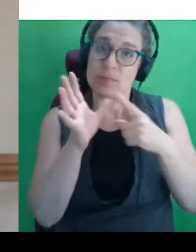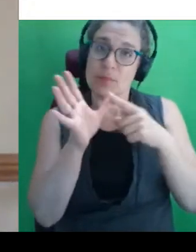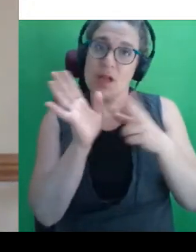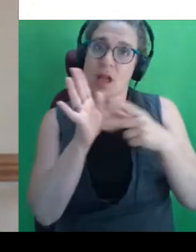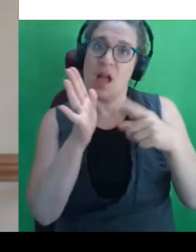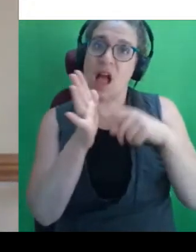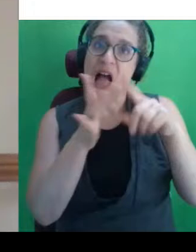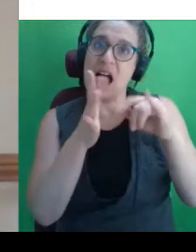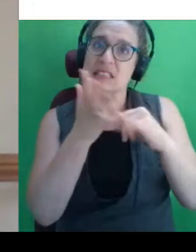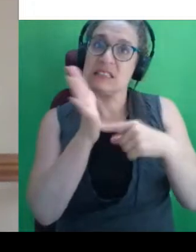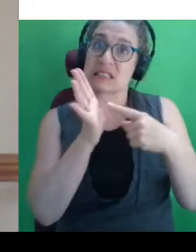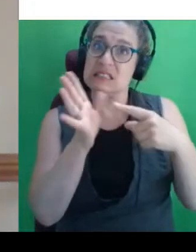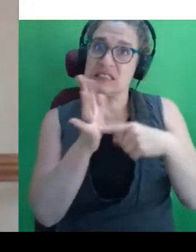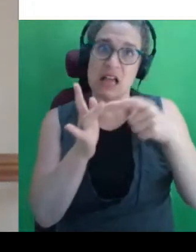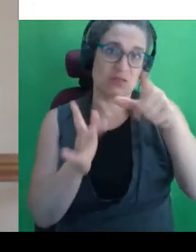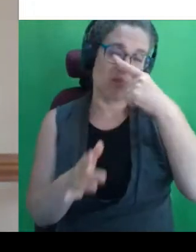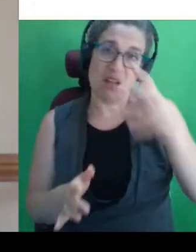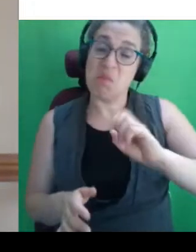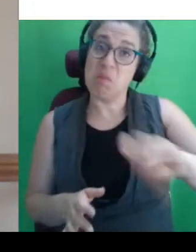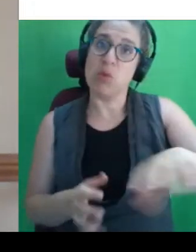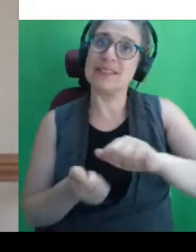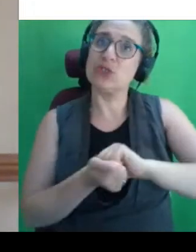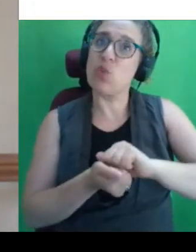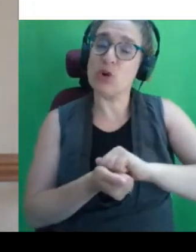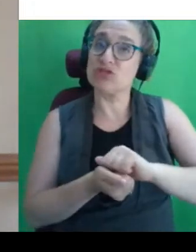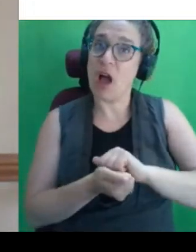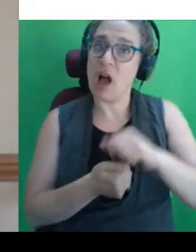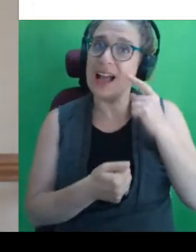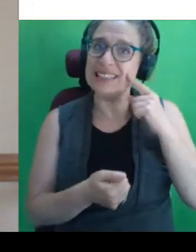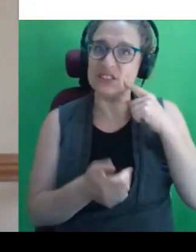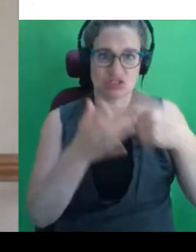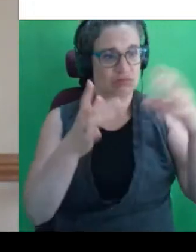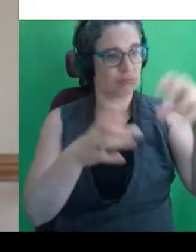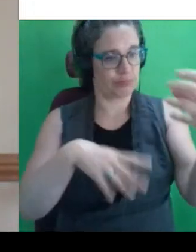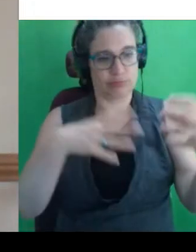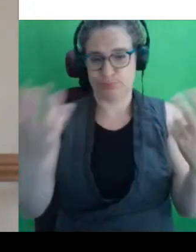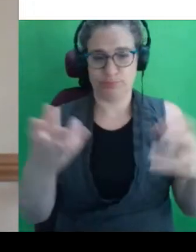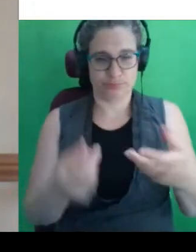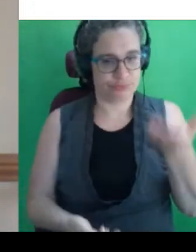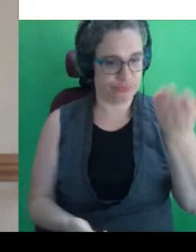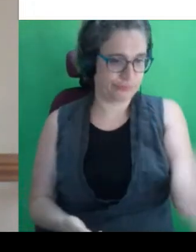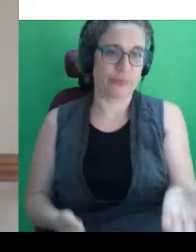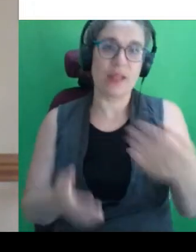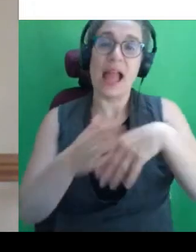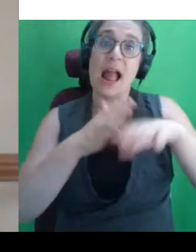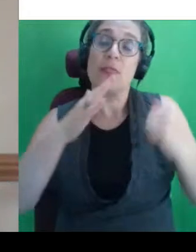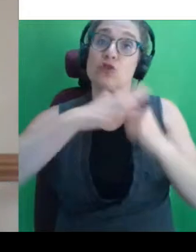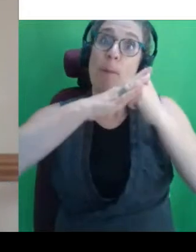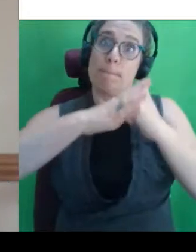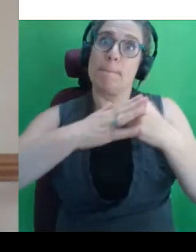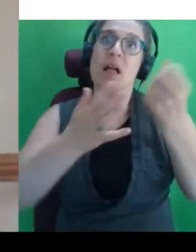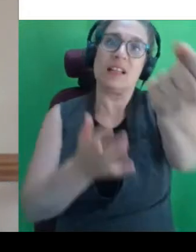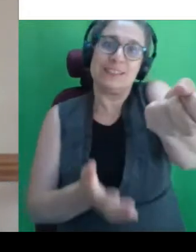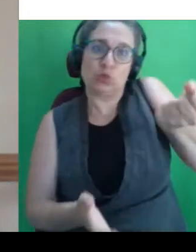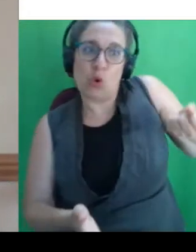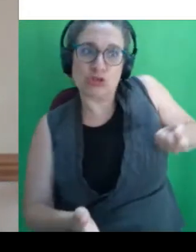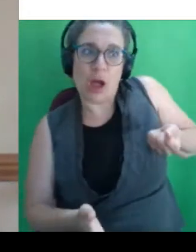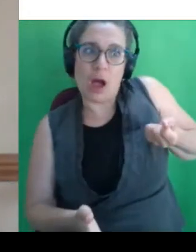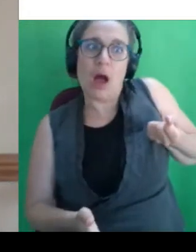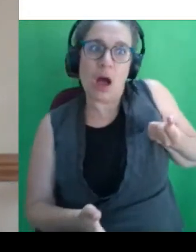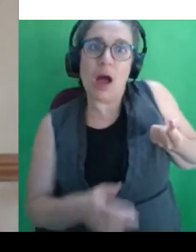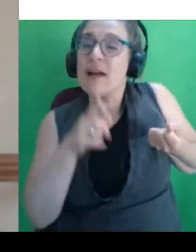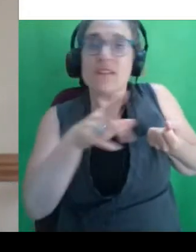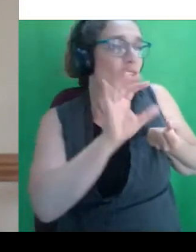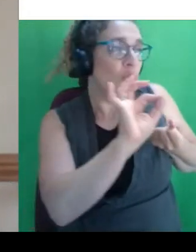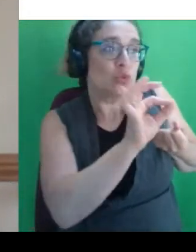dishwasher just by taking the device apart and placing it in the top part of the dishwasher. If your patient doesn't have a dishwasher,